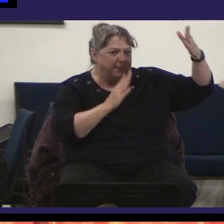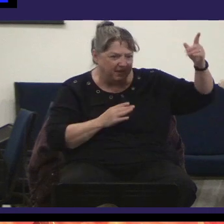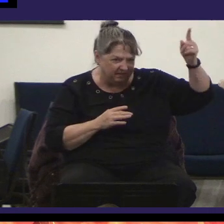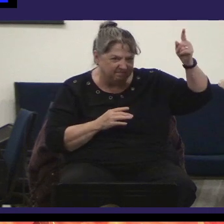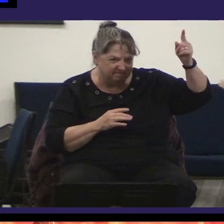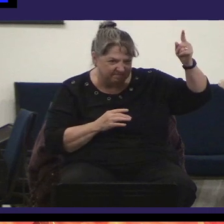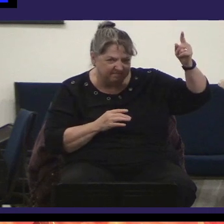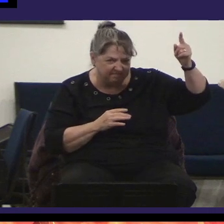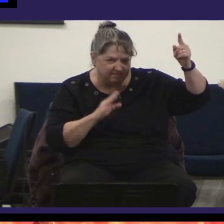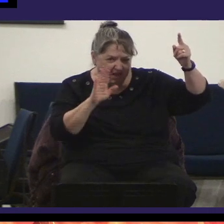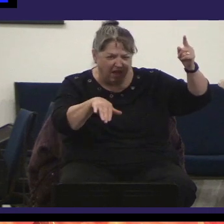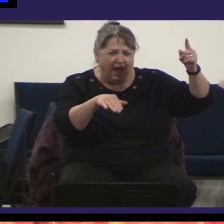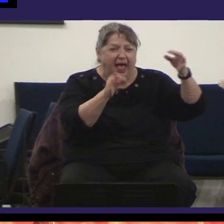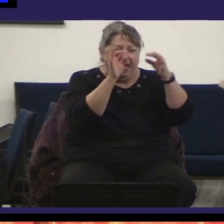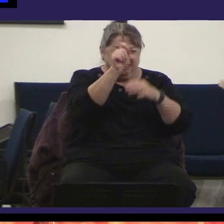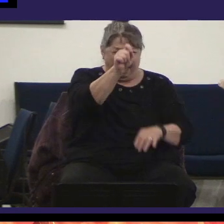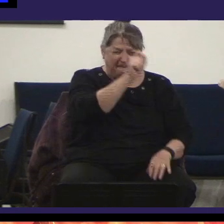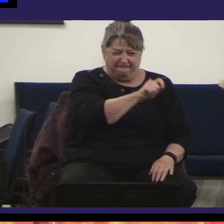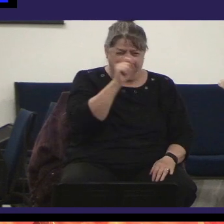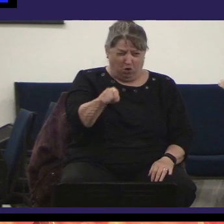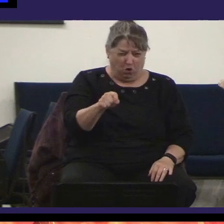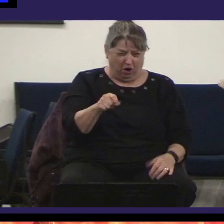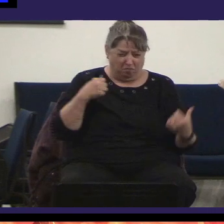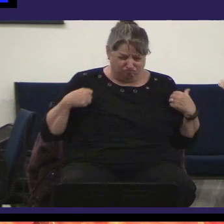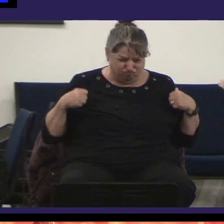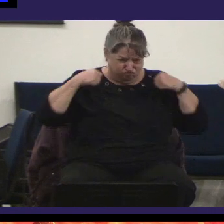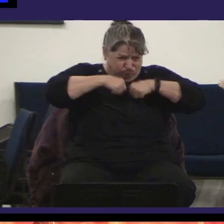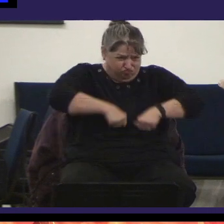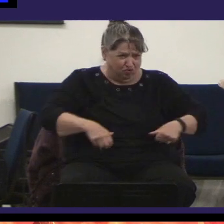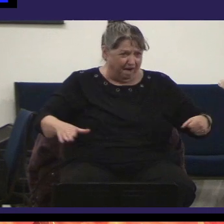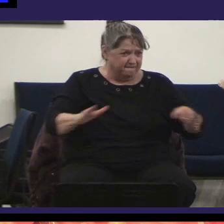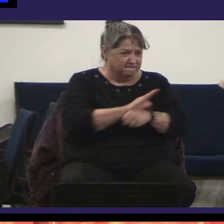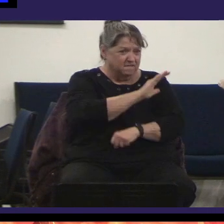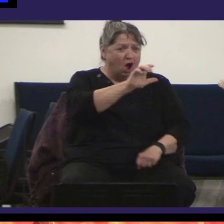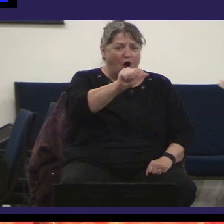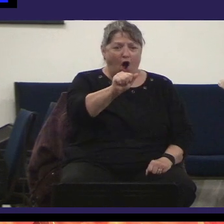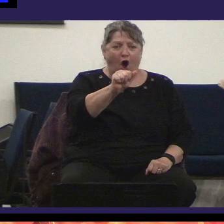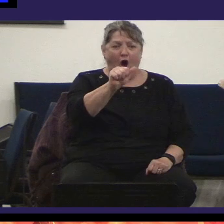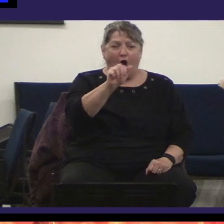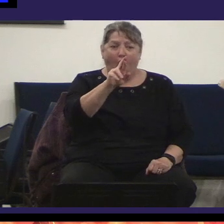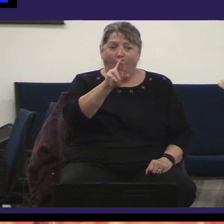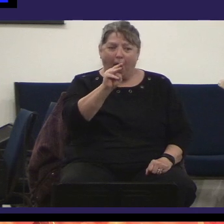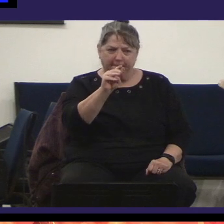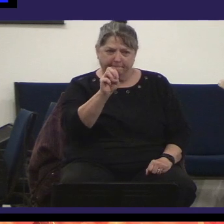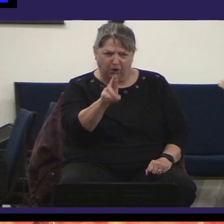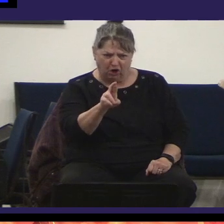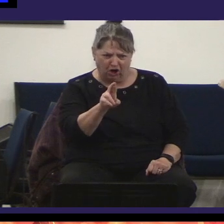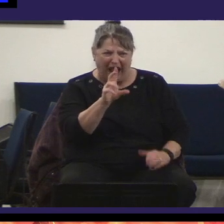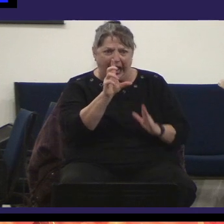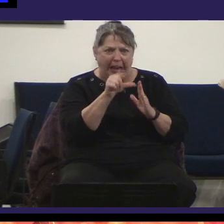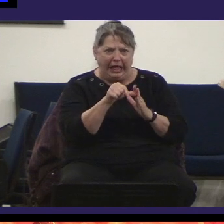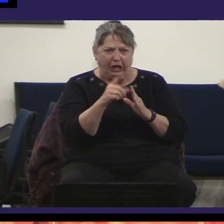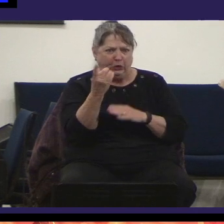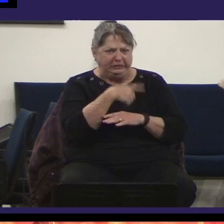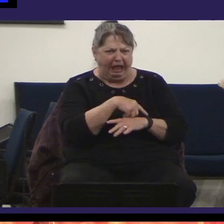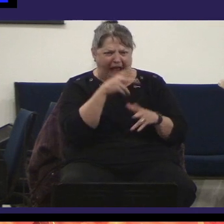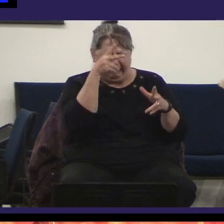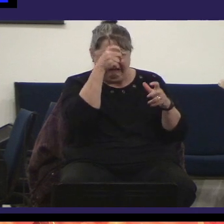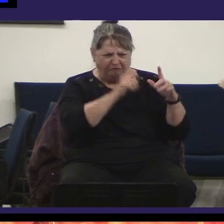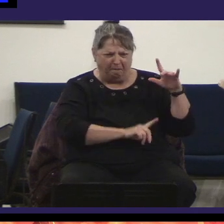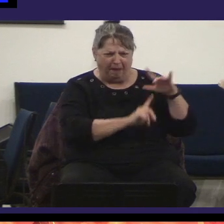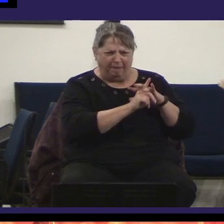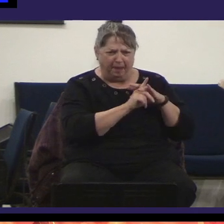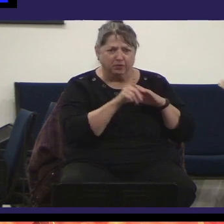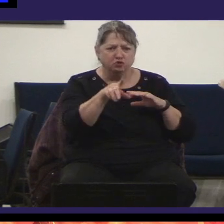Therefore, put on the full armor of God so that when the day of evil comes, you may be able to stand your